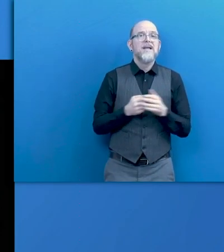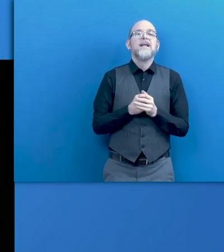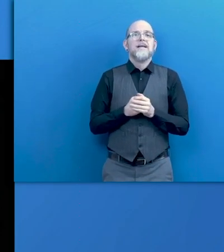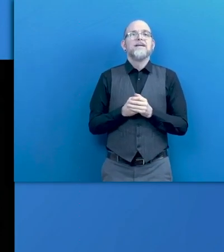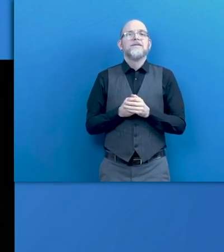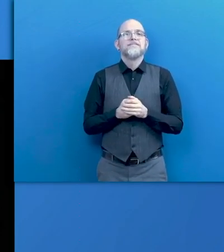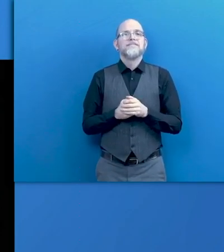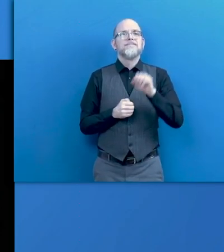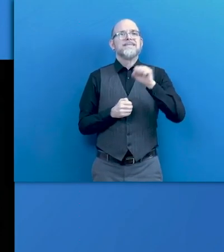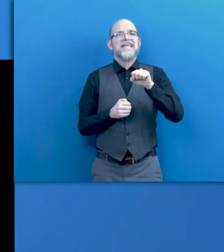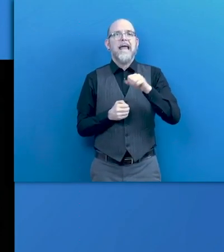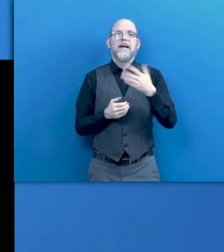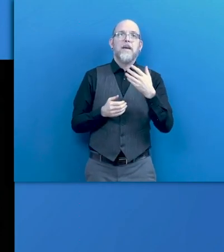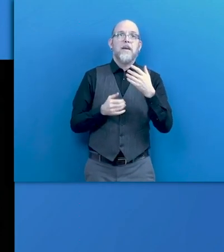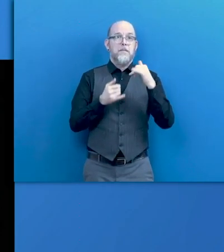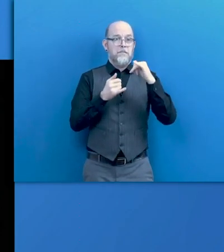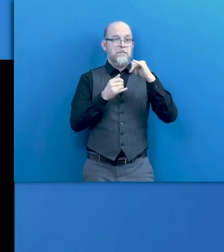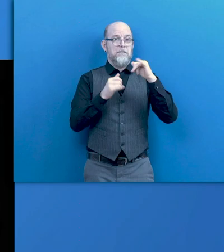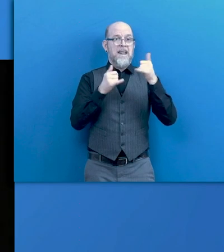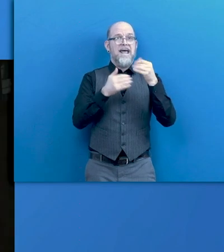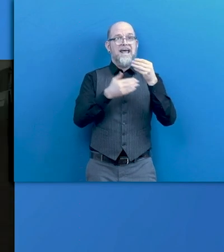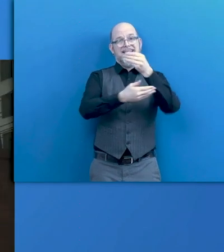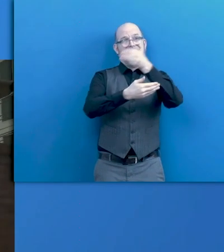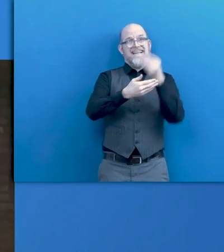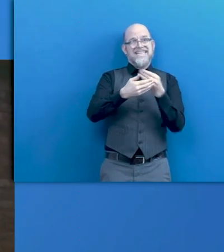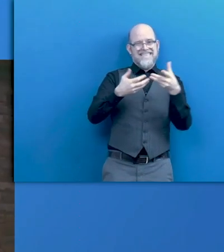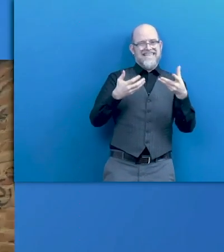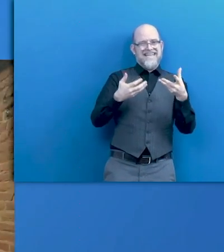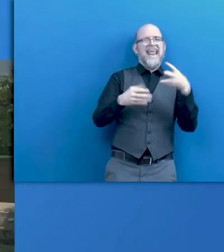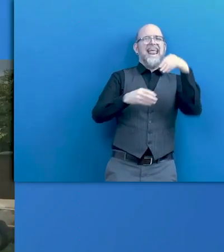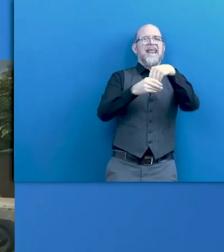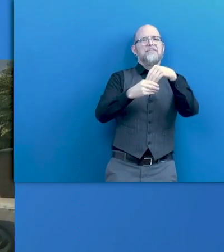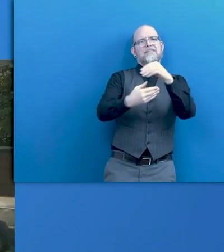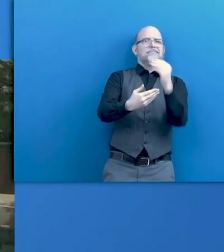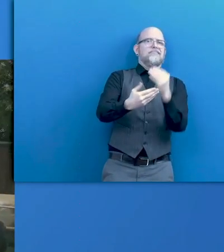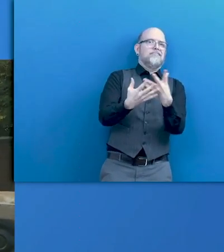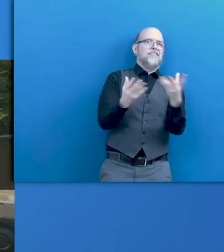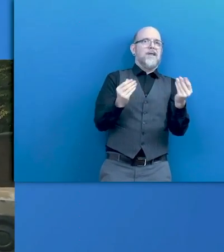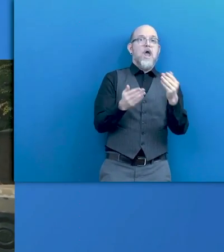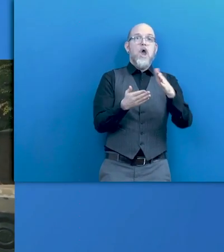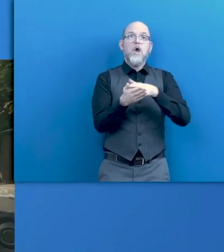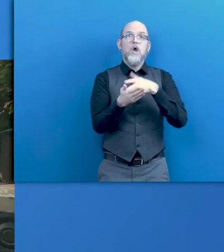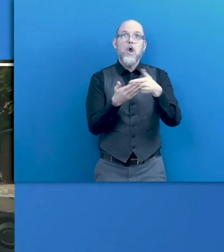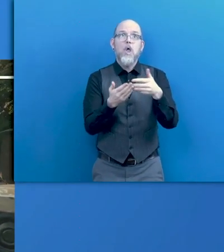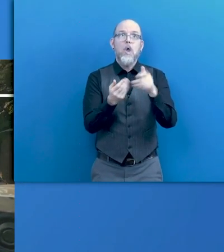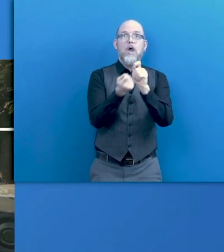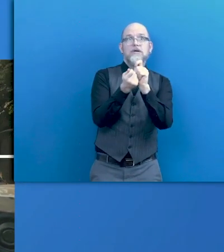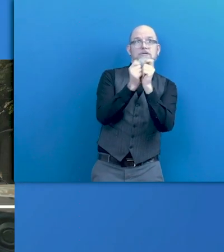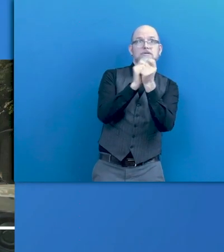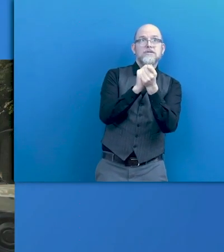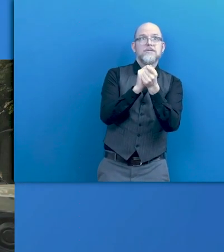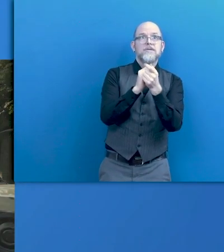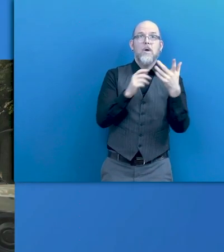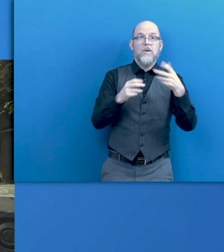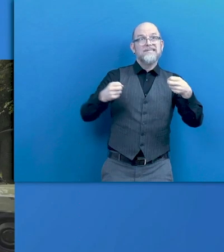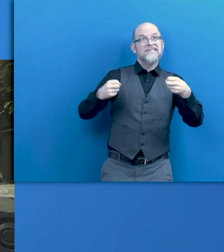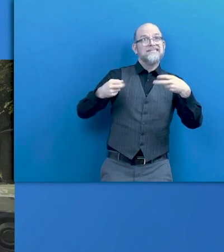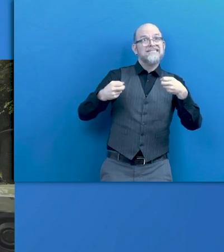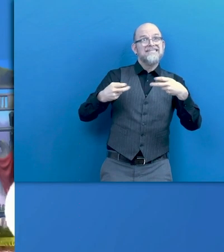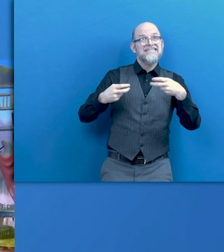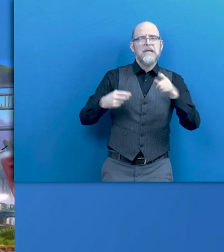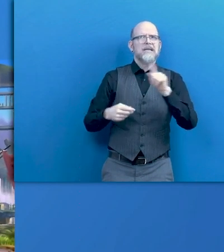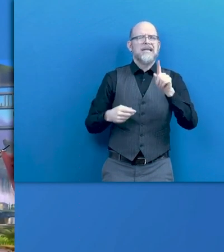Well, that's just good game design in general, but okay. Or the color schemes or subtitles. These are tiny little things that are